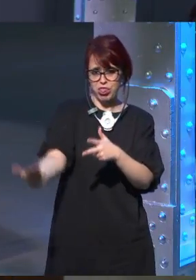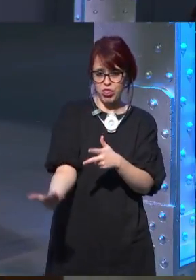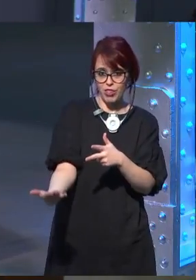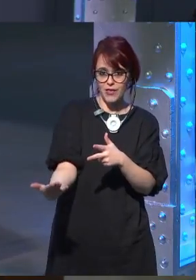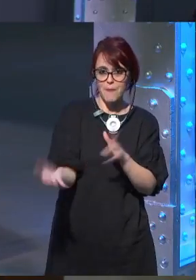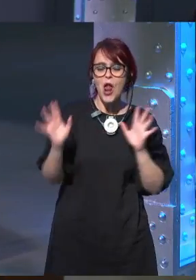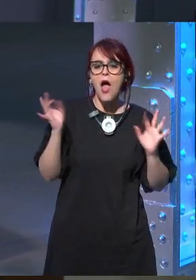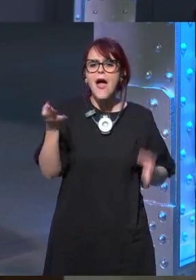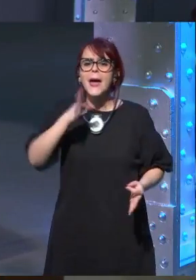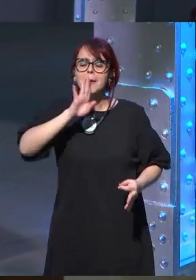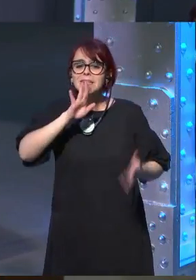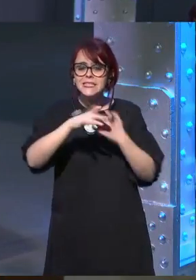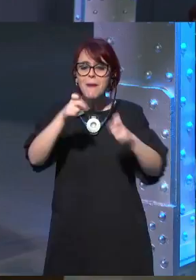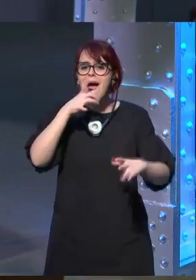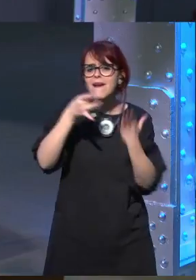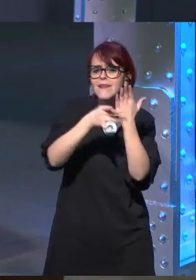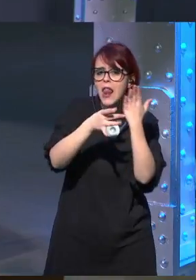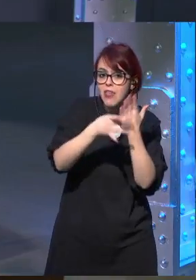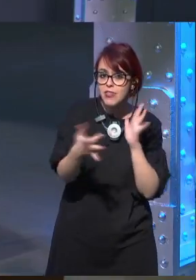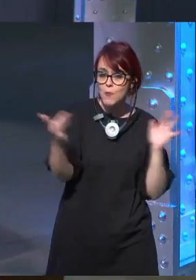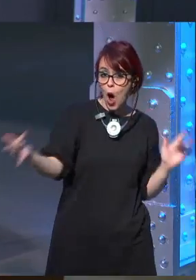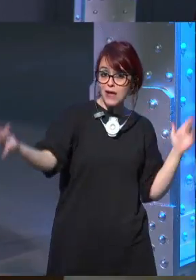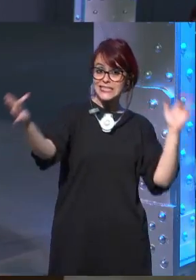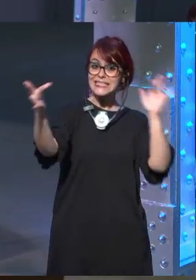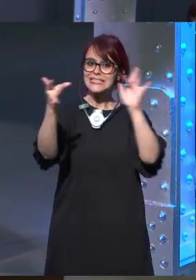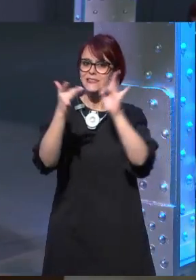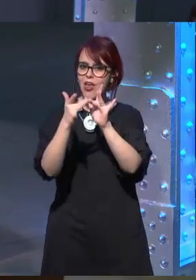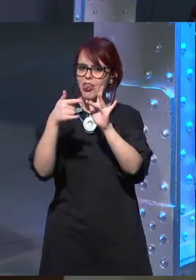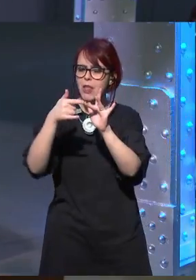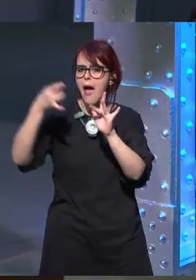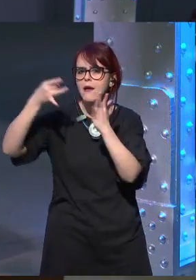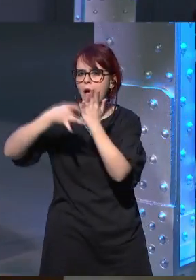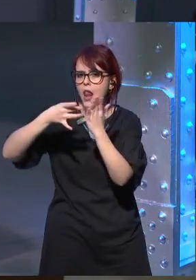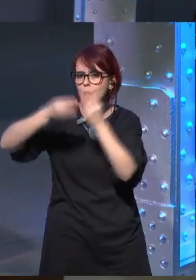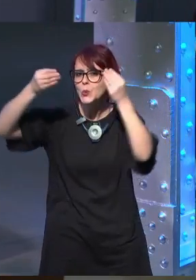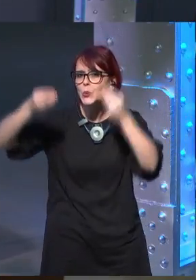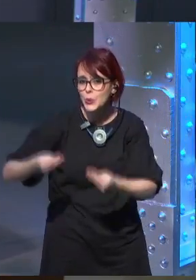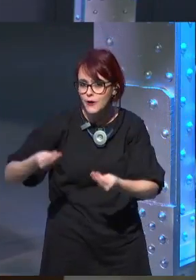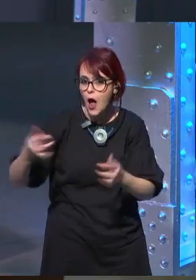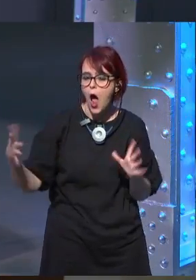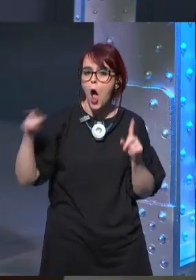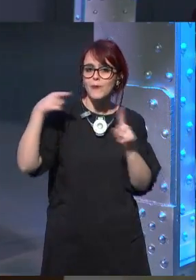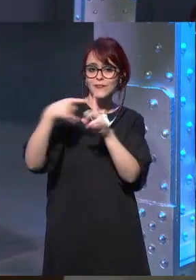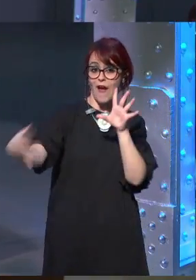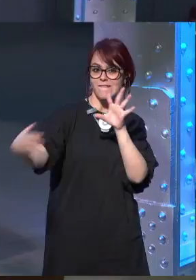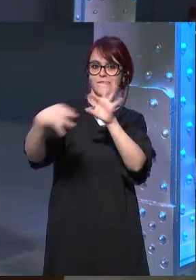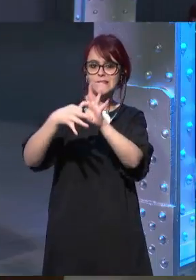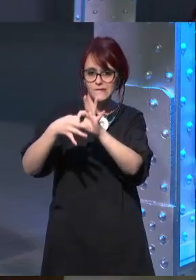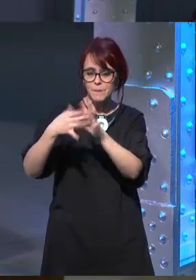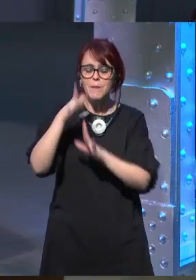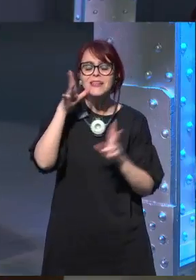Worry about your connections and the quality of them. And the last thing is, we now live in the testimonial economy, and